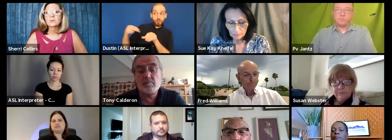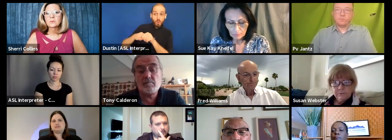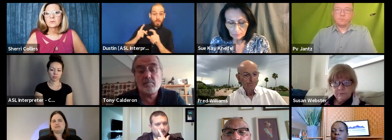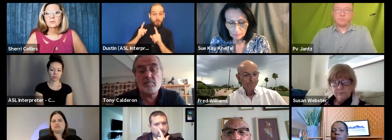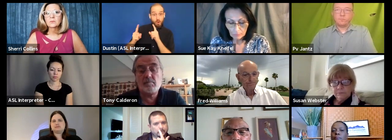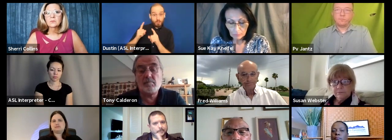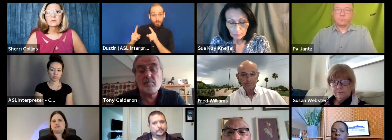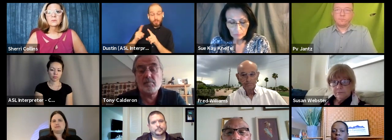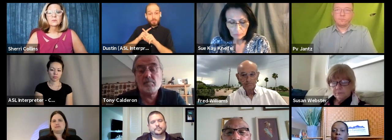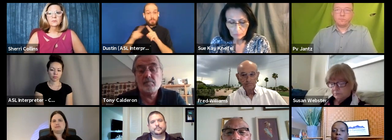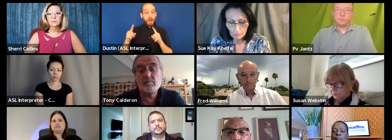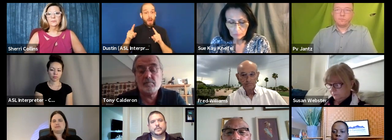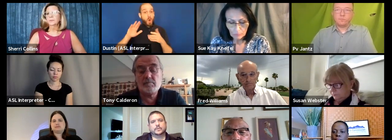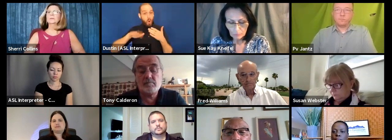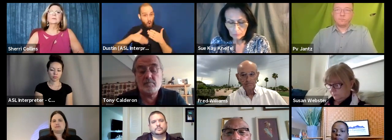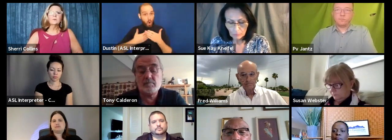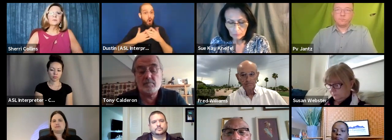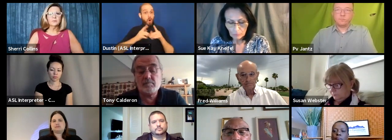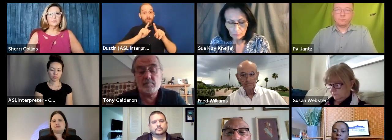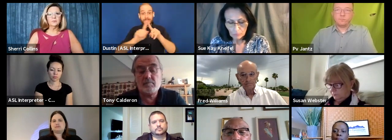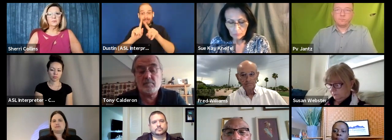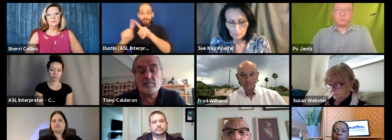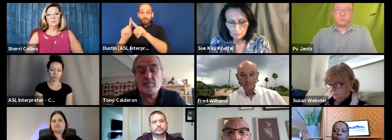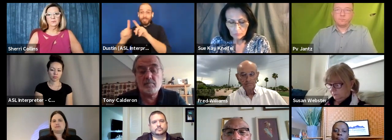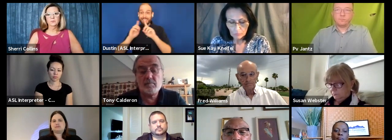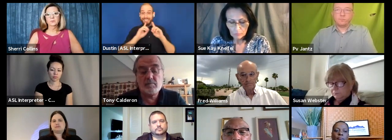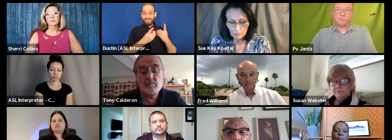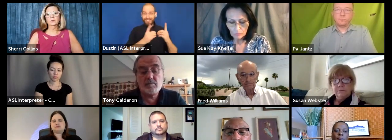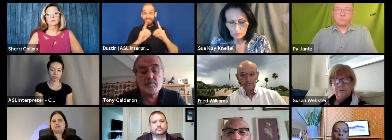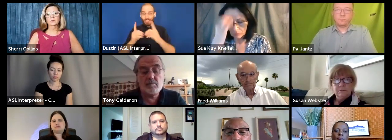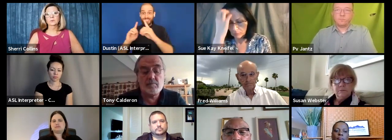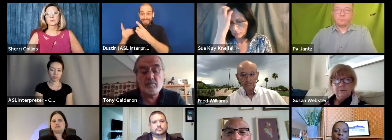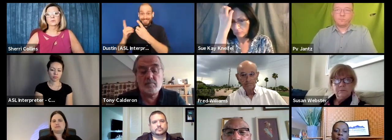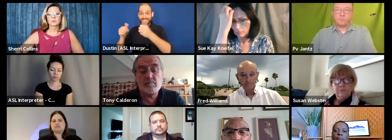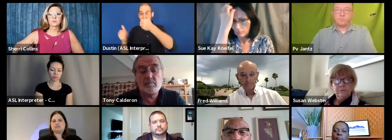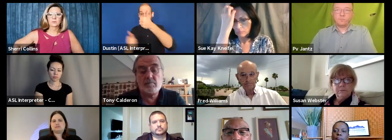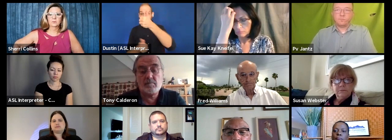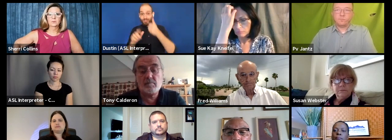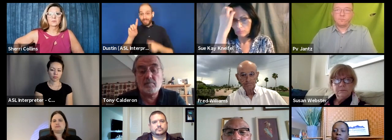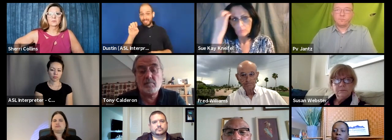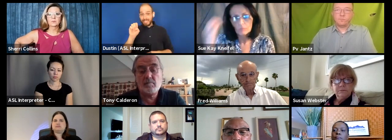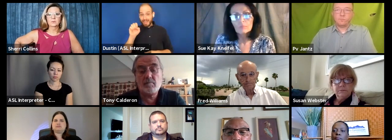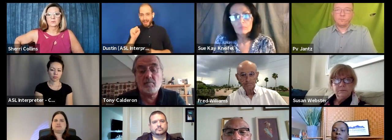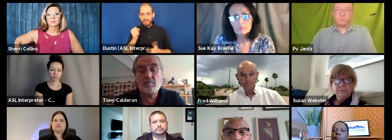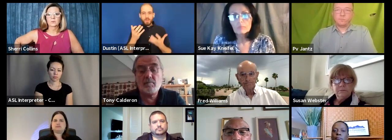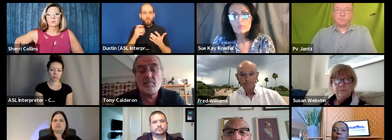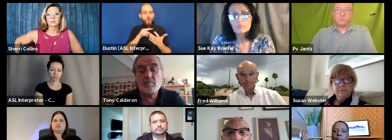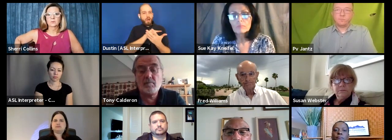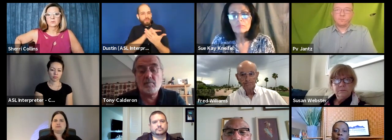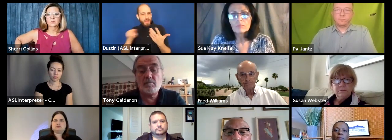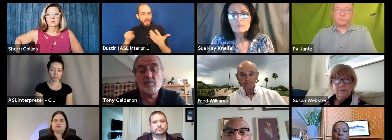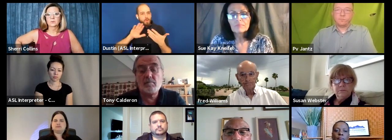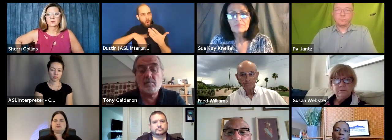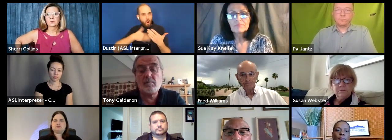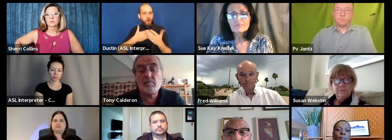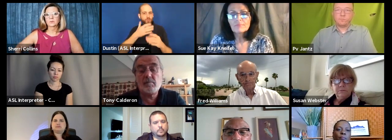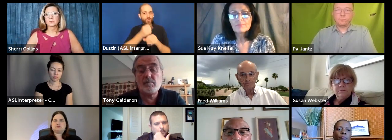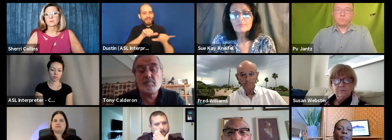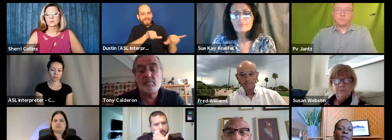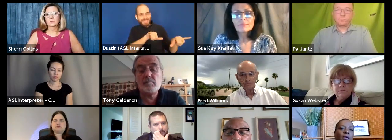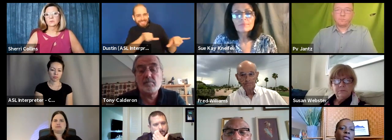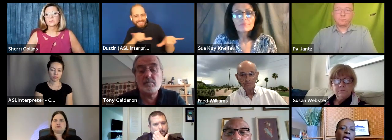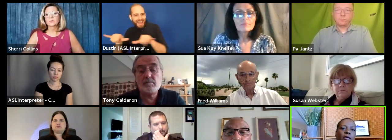having across the board the same training as it relates to the community that we serve. And Carmen, do you want to take it over from